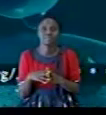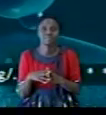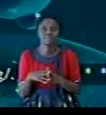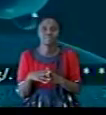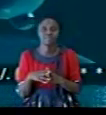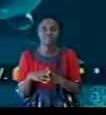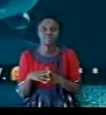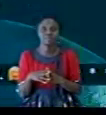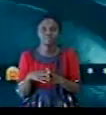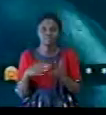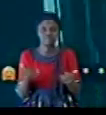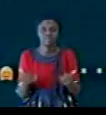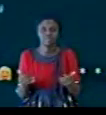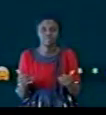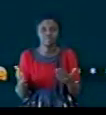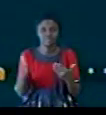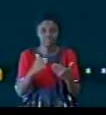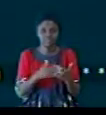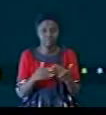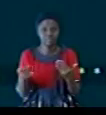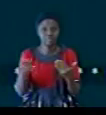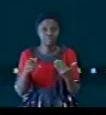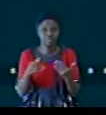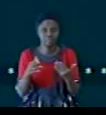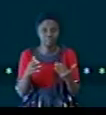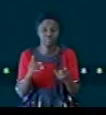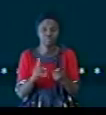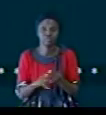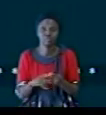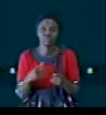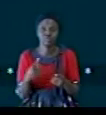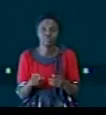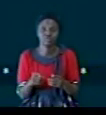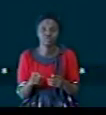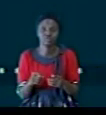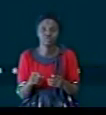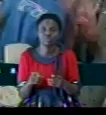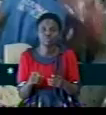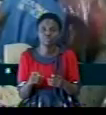Now we return to the moderating overseer.